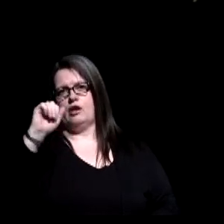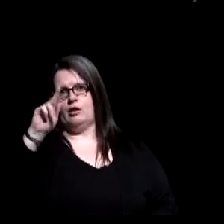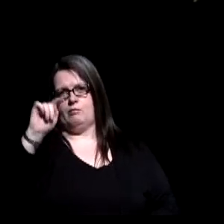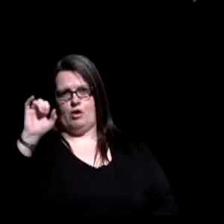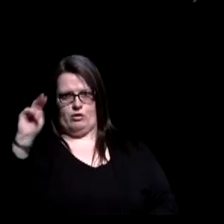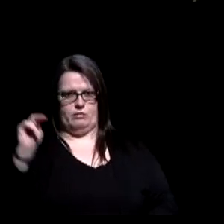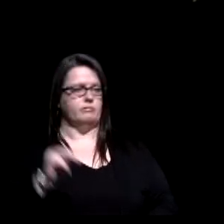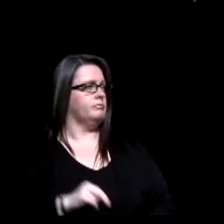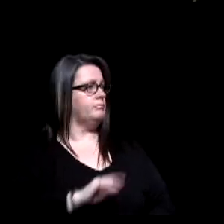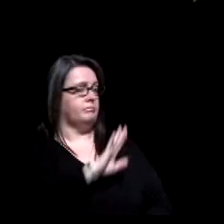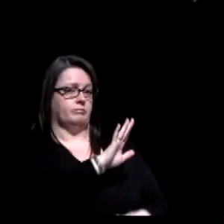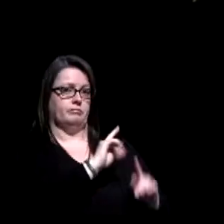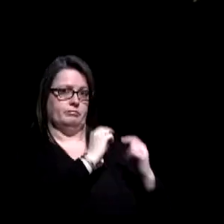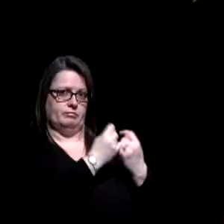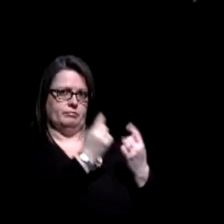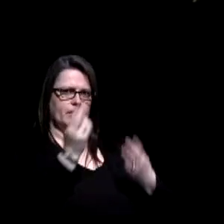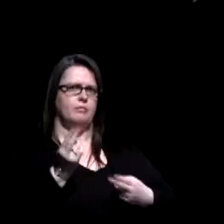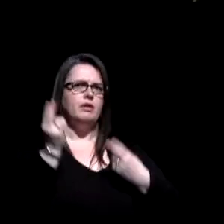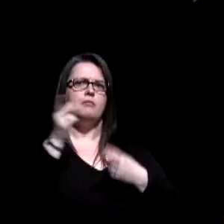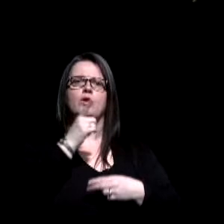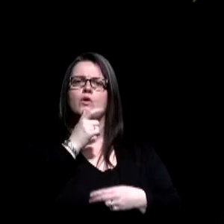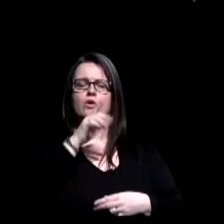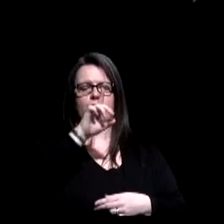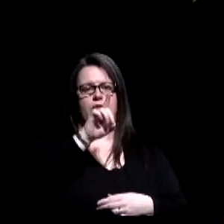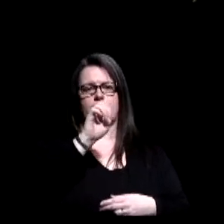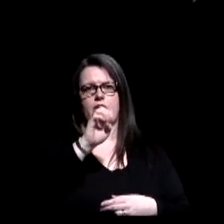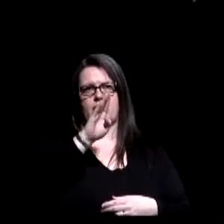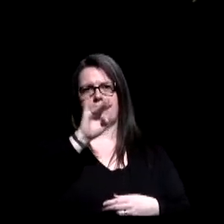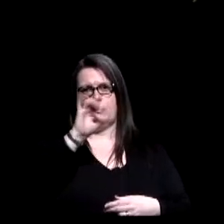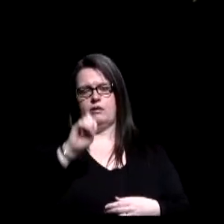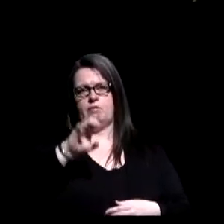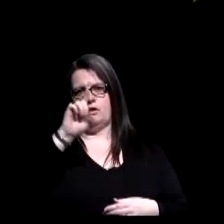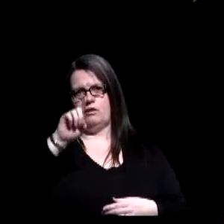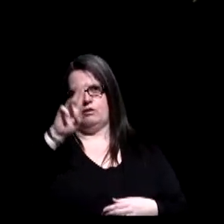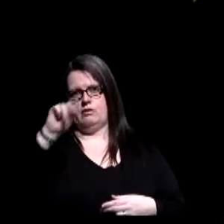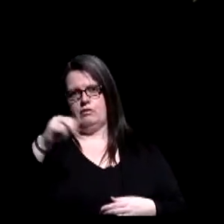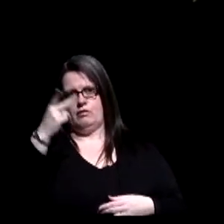This team was nominated by Debbie Dunphy.